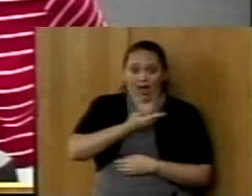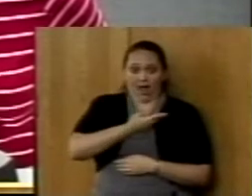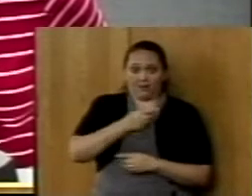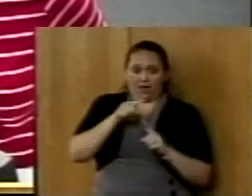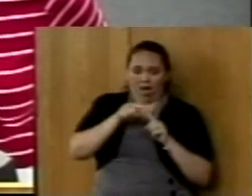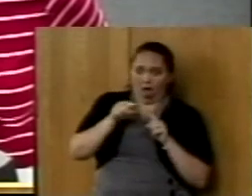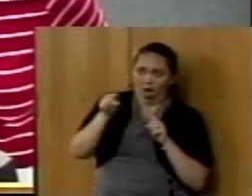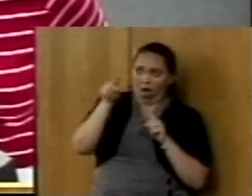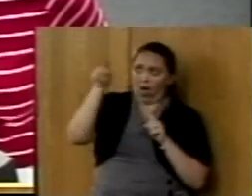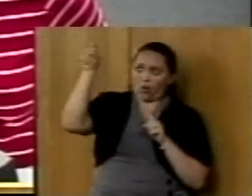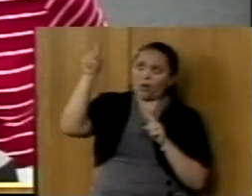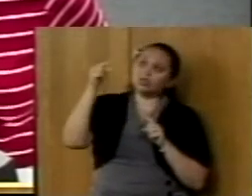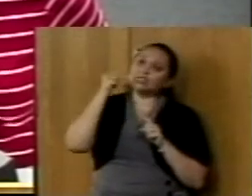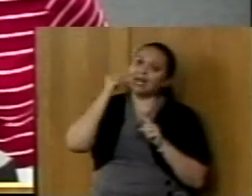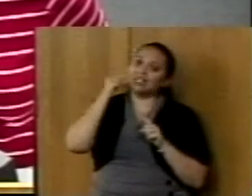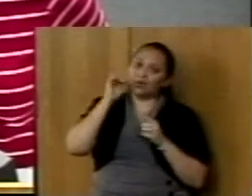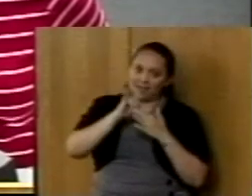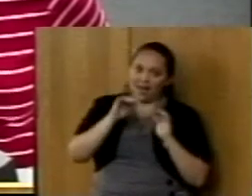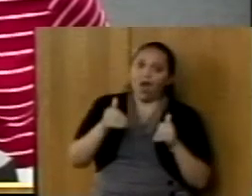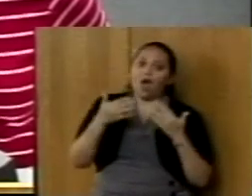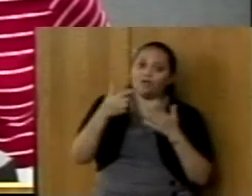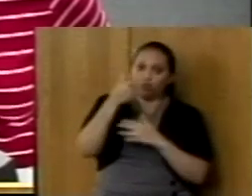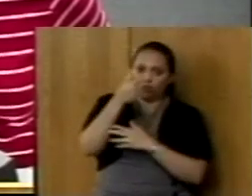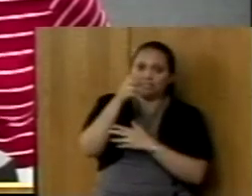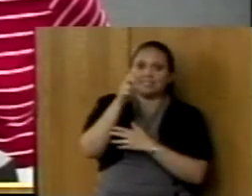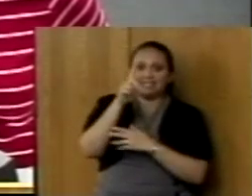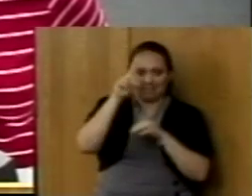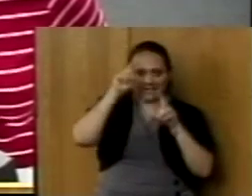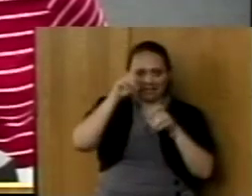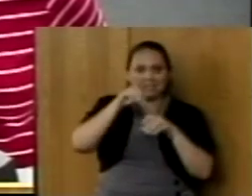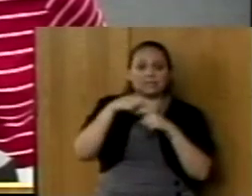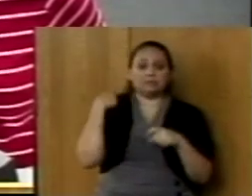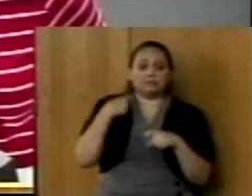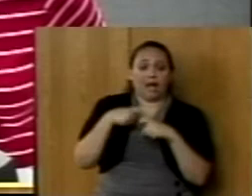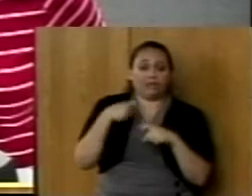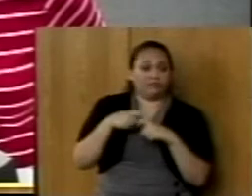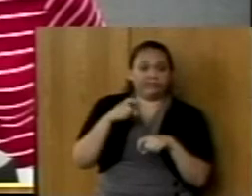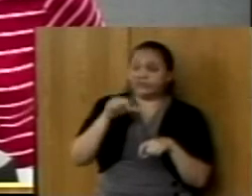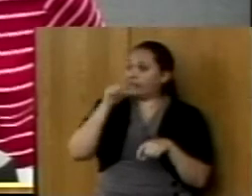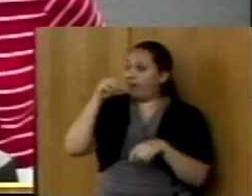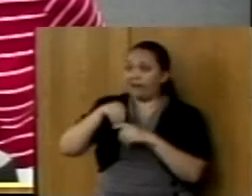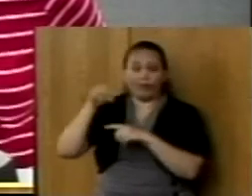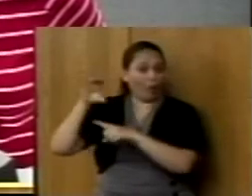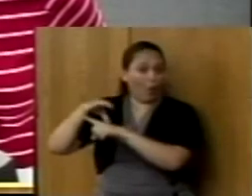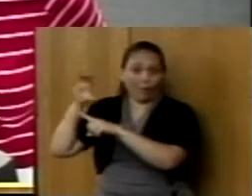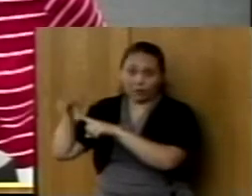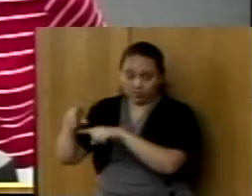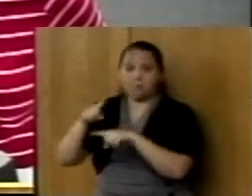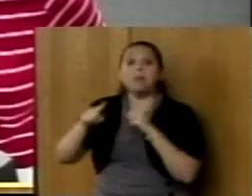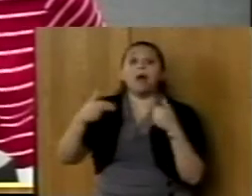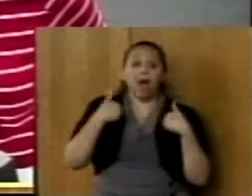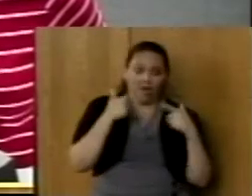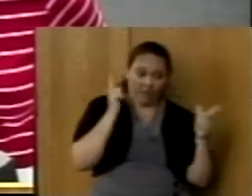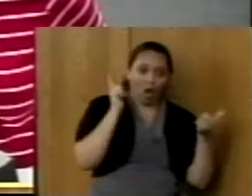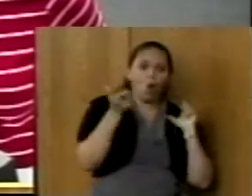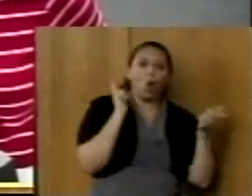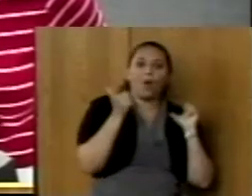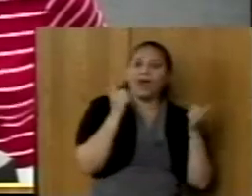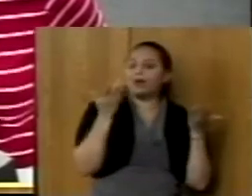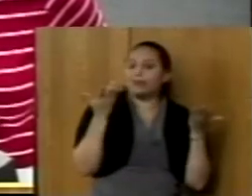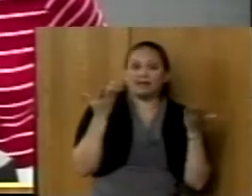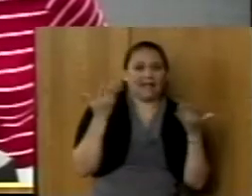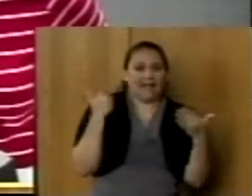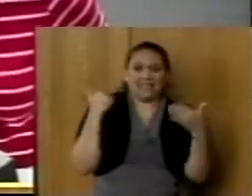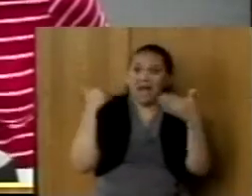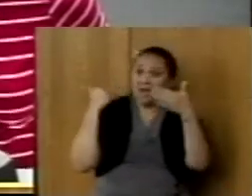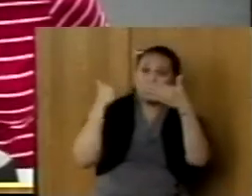to San Antonio that offer GED testing in Spanish. You will not find it in Corpus Christi. They do have it in Laredo, but that's as close as